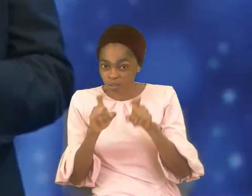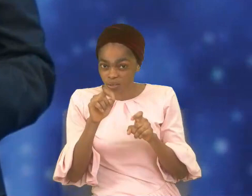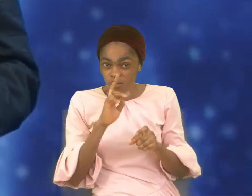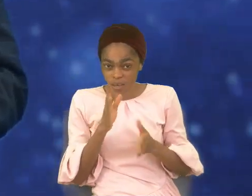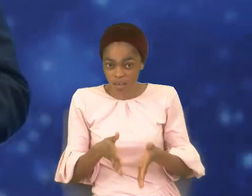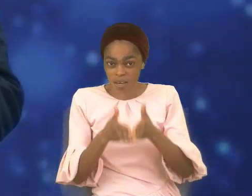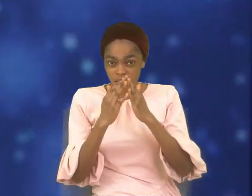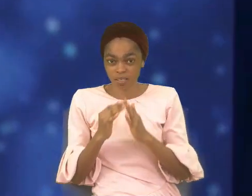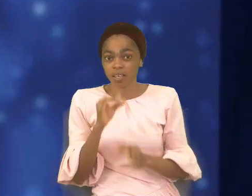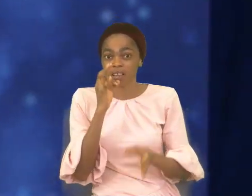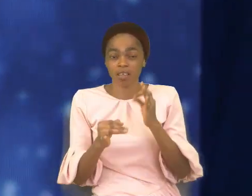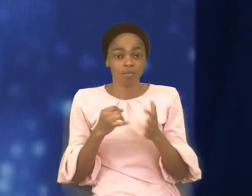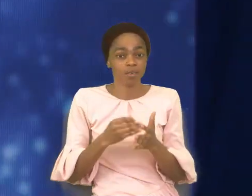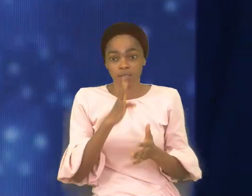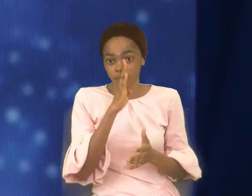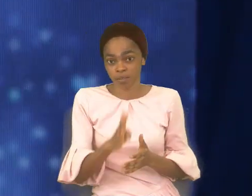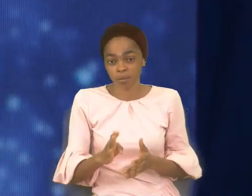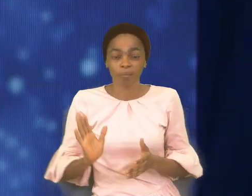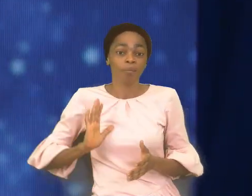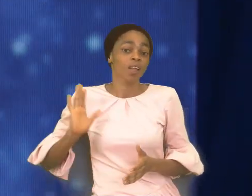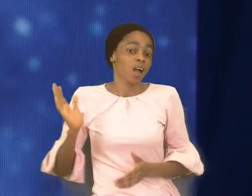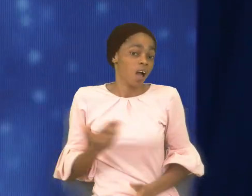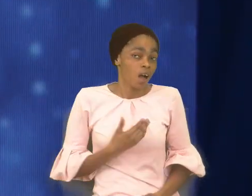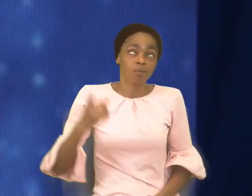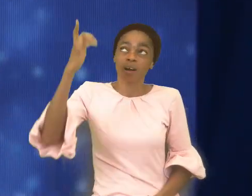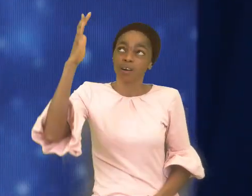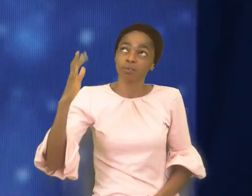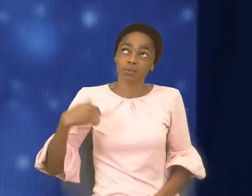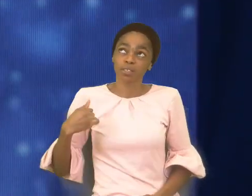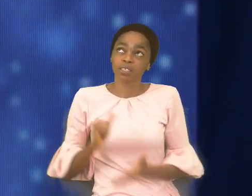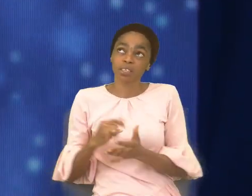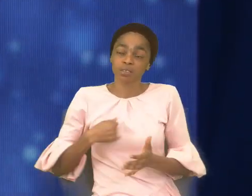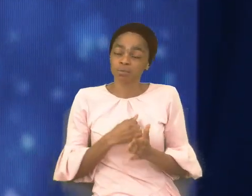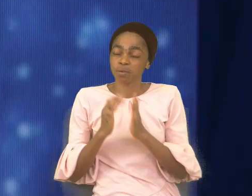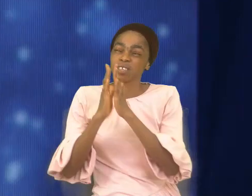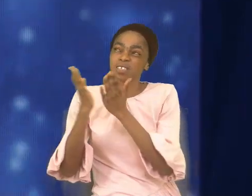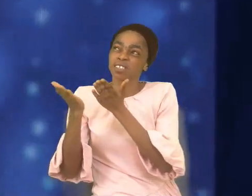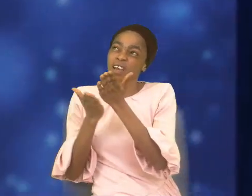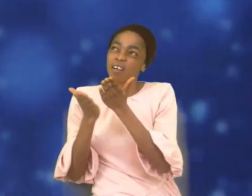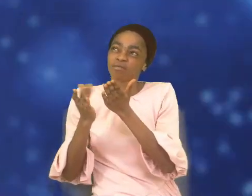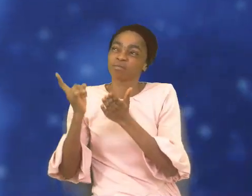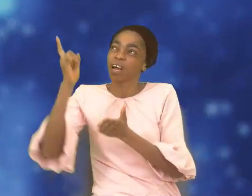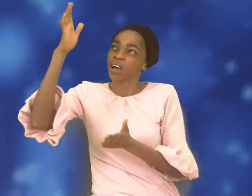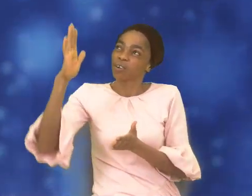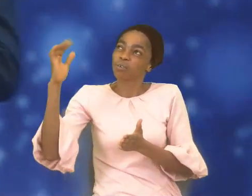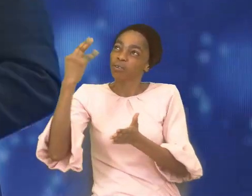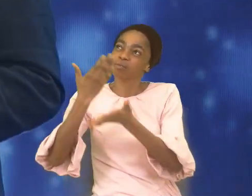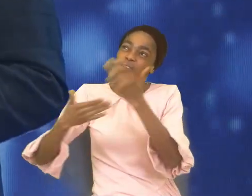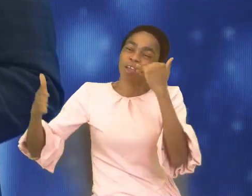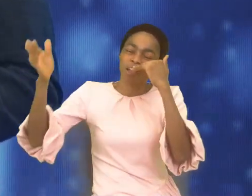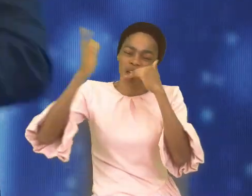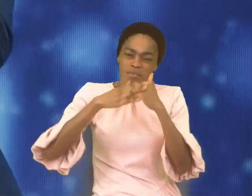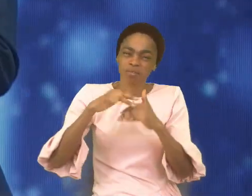we serve, the God of heaven, the God Most High, the God, the creator